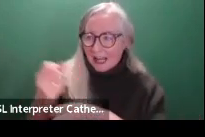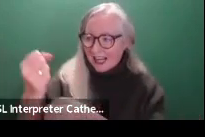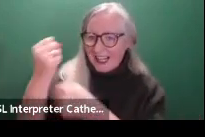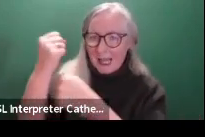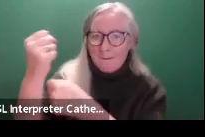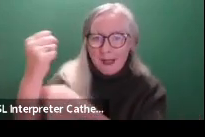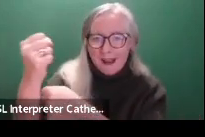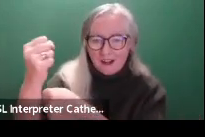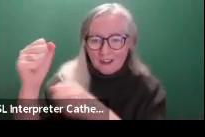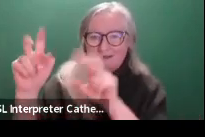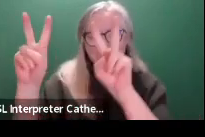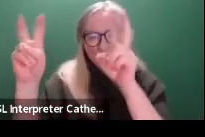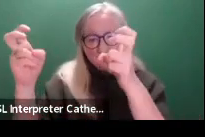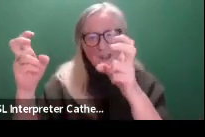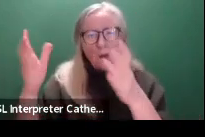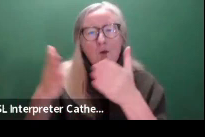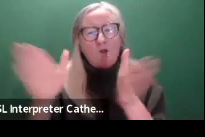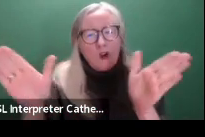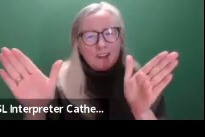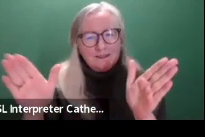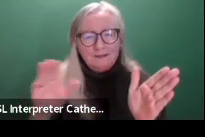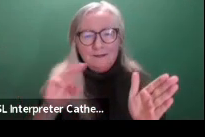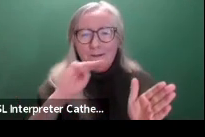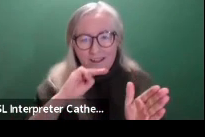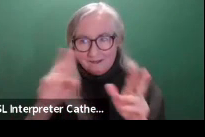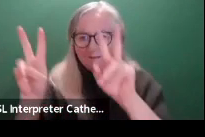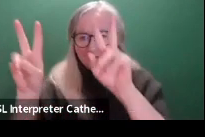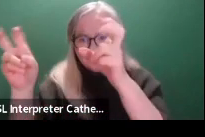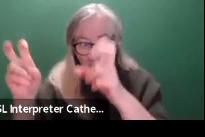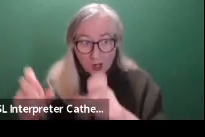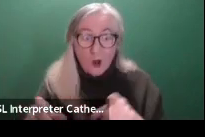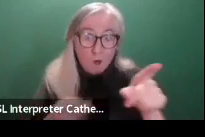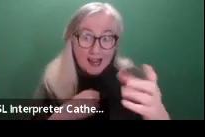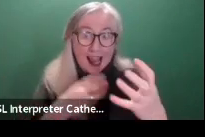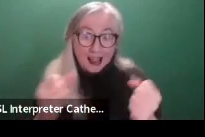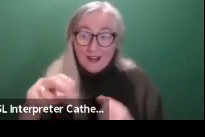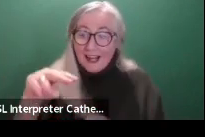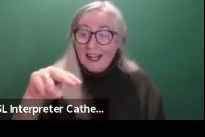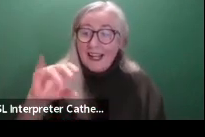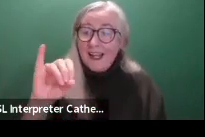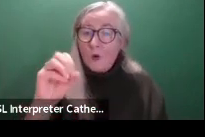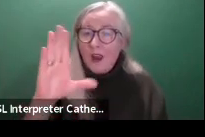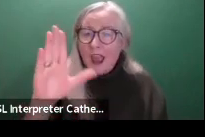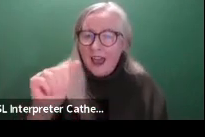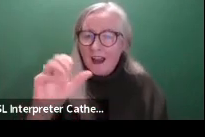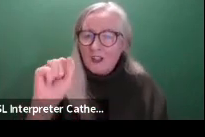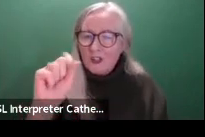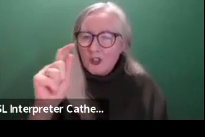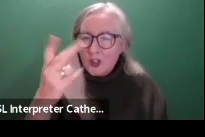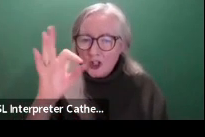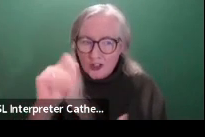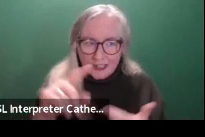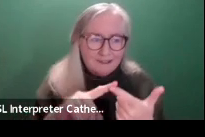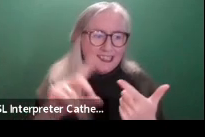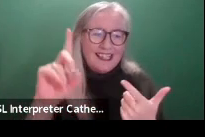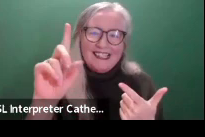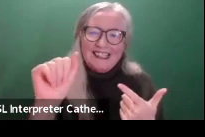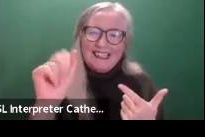the sort of broadest term here. But as I mentioned, we've got Nicola Sturgeon, we've got people like Davina